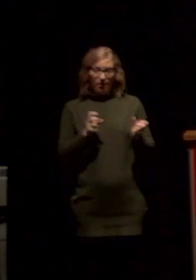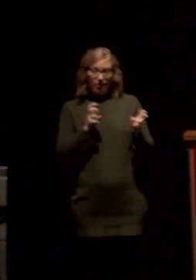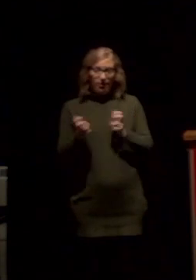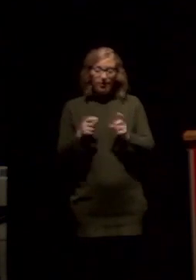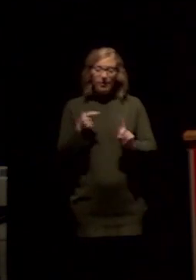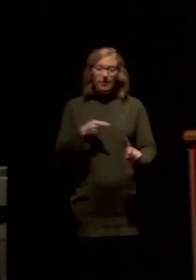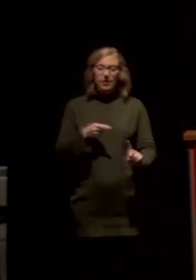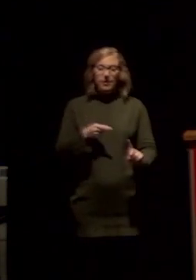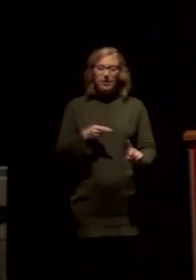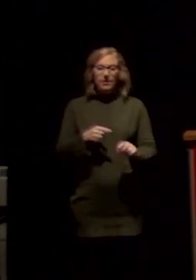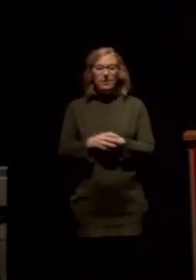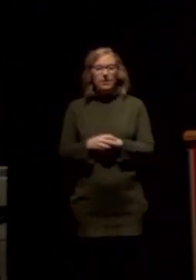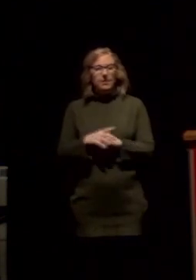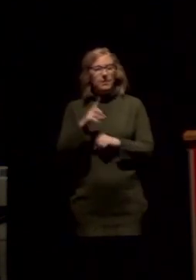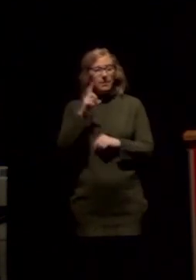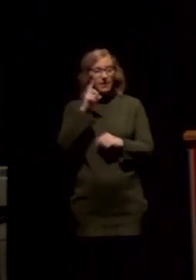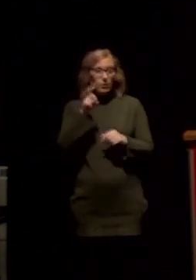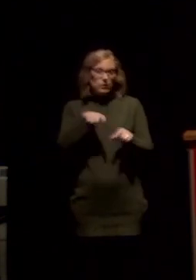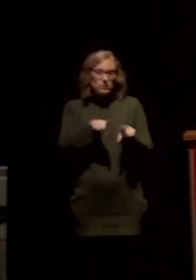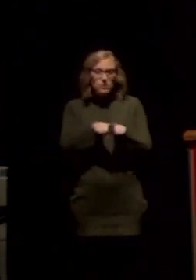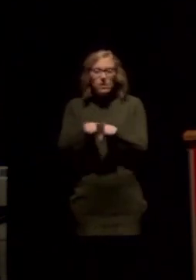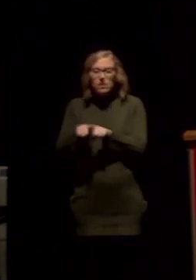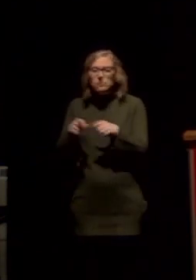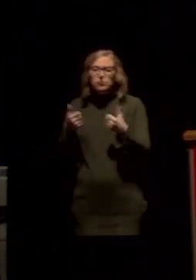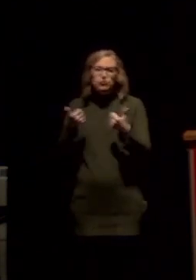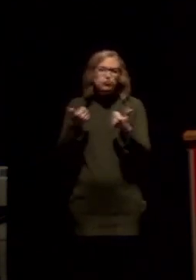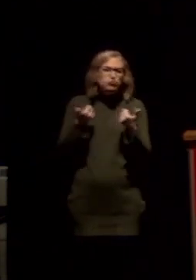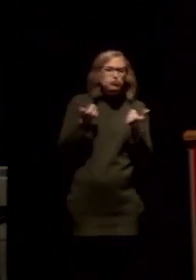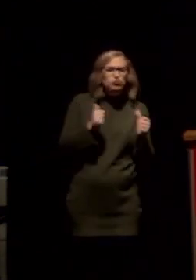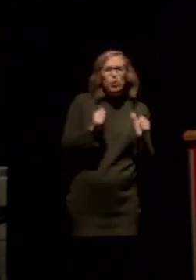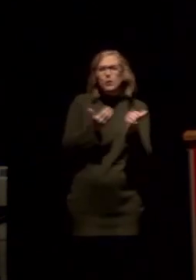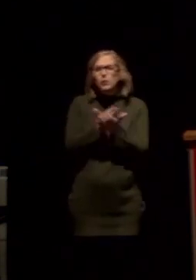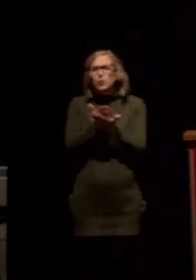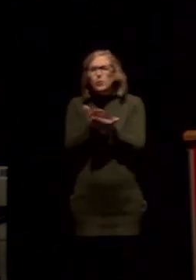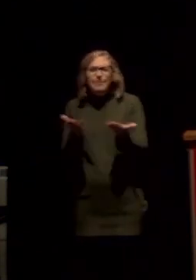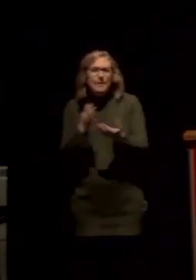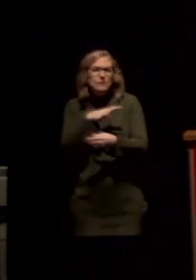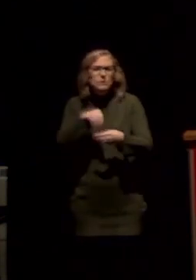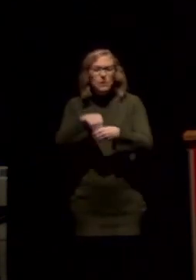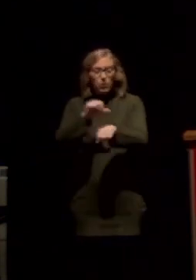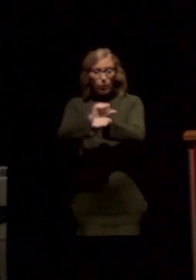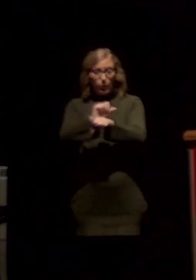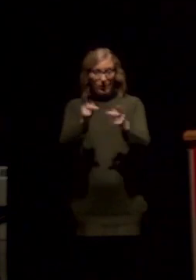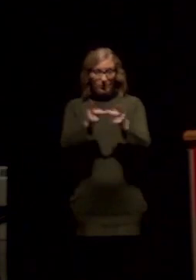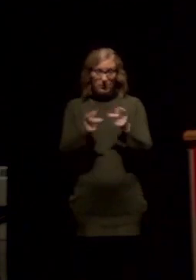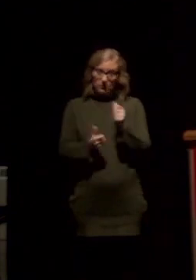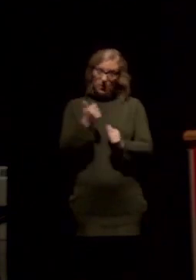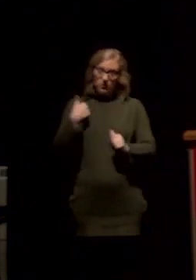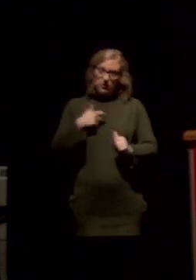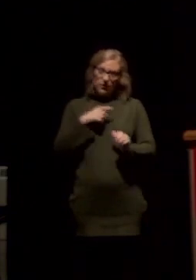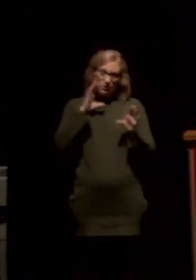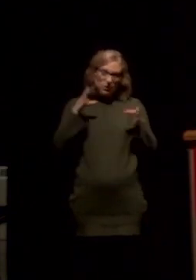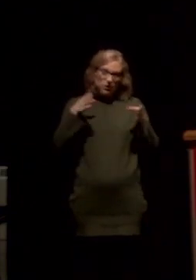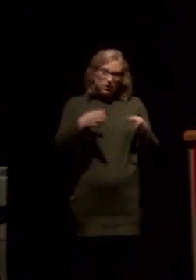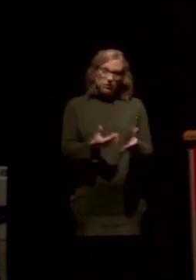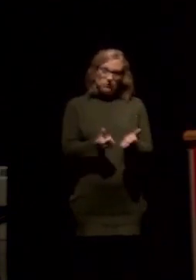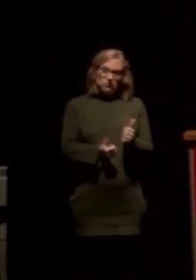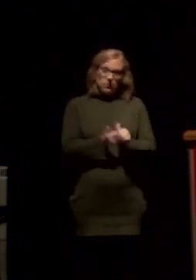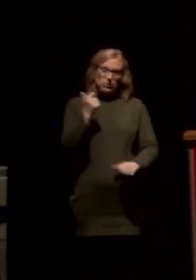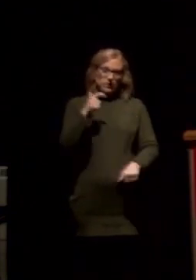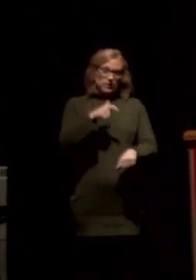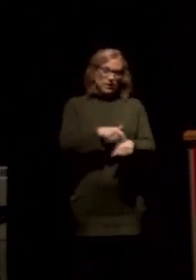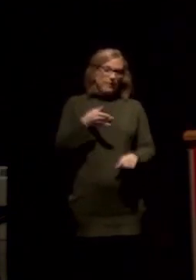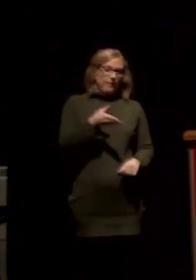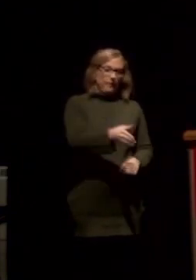I think we need to also just like try new things at the workplace where most of us spend our times, not at home,